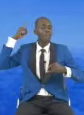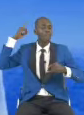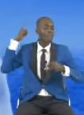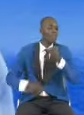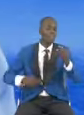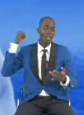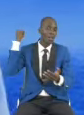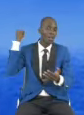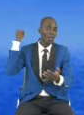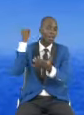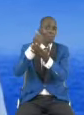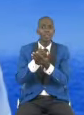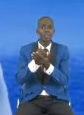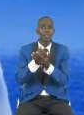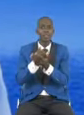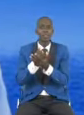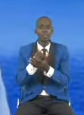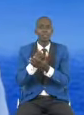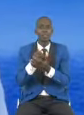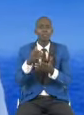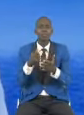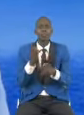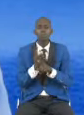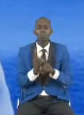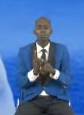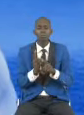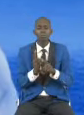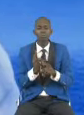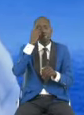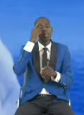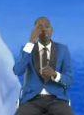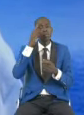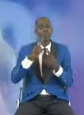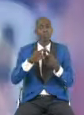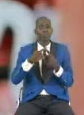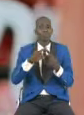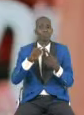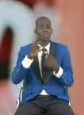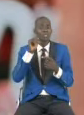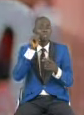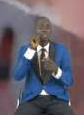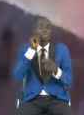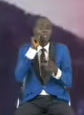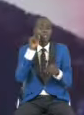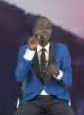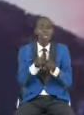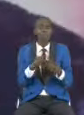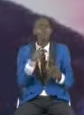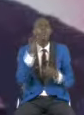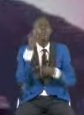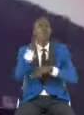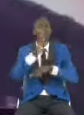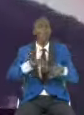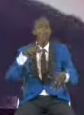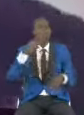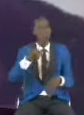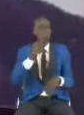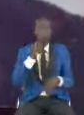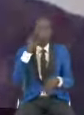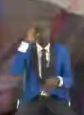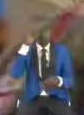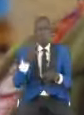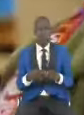it just occurred to the sister that brought him to call his name. And he called his